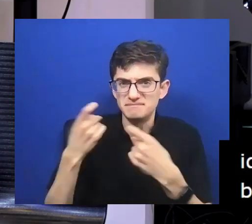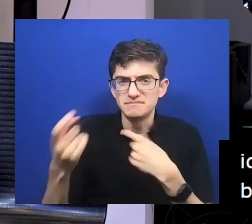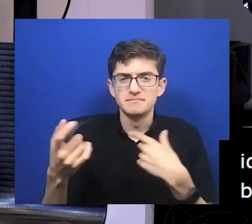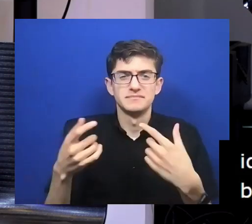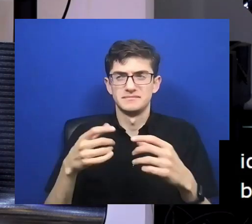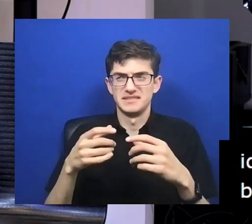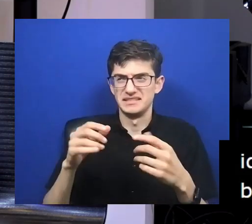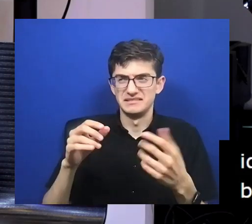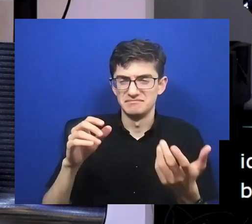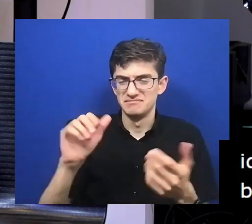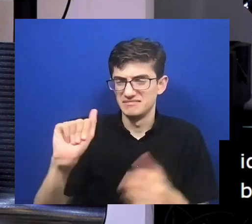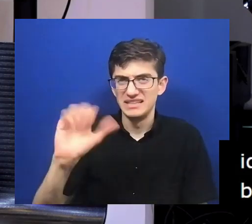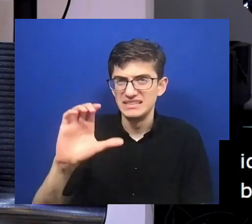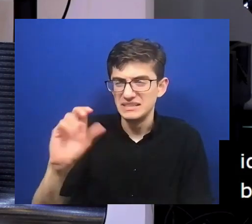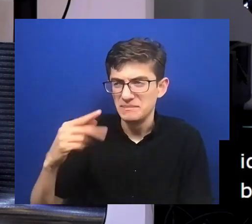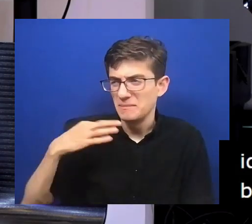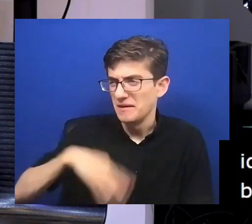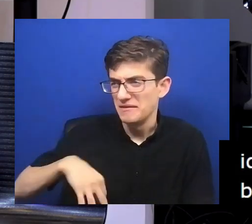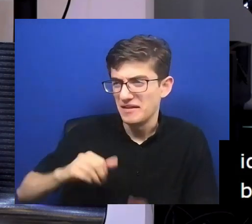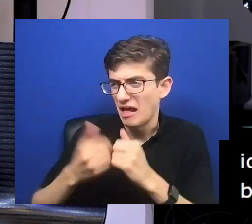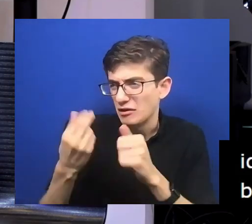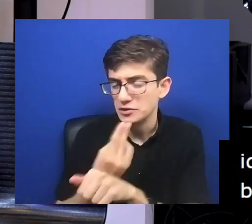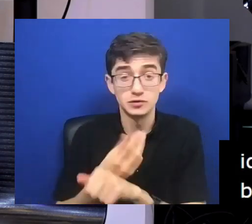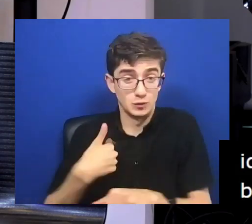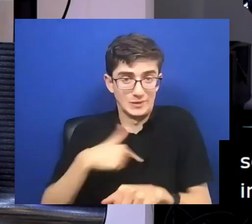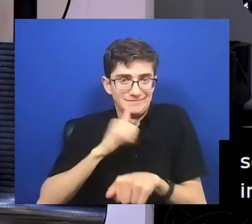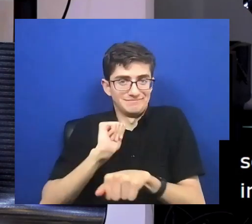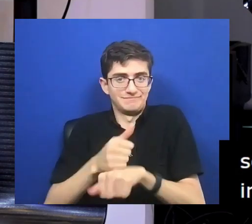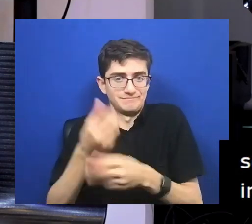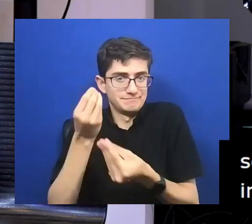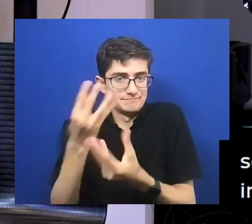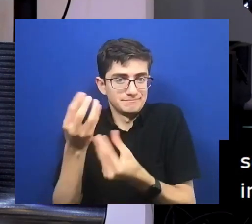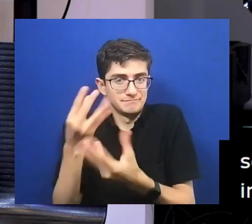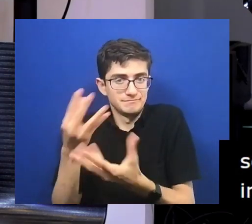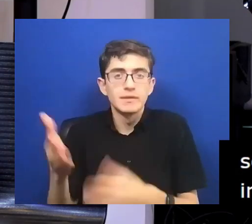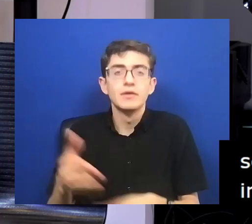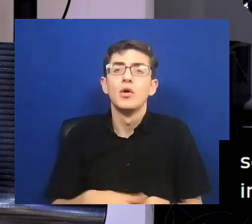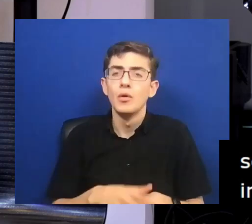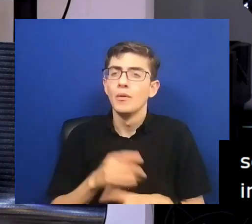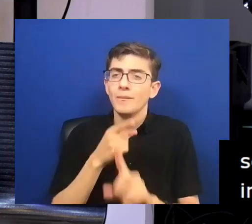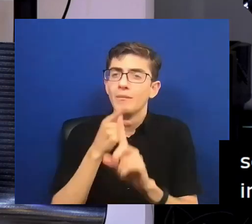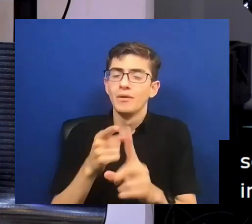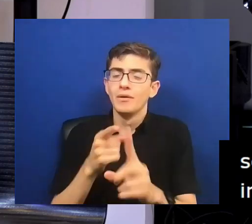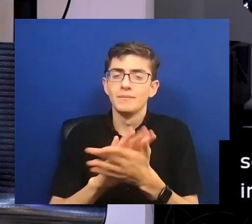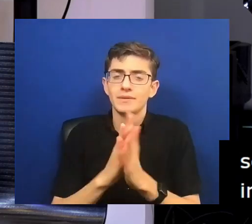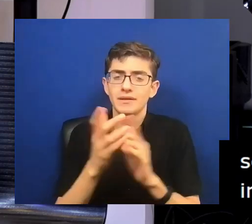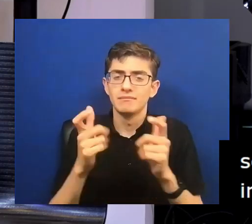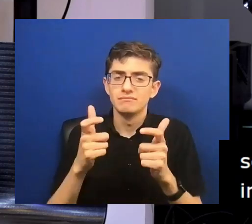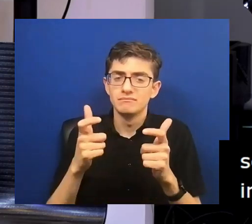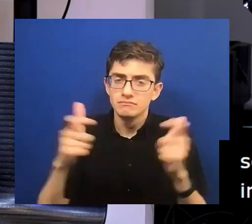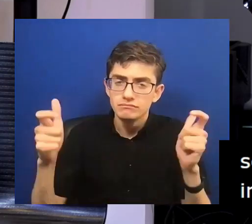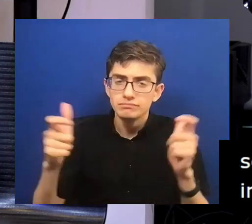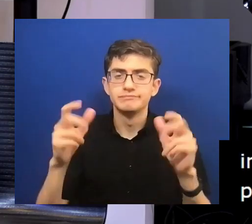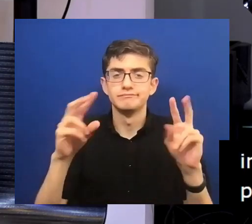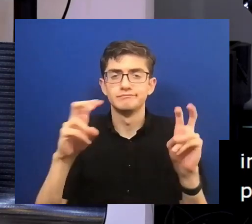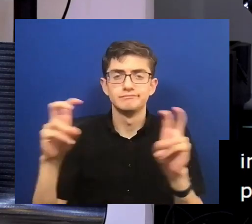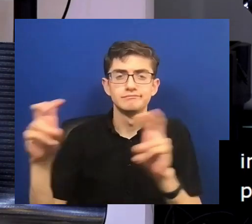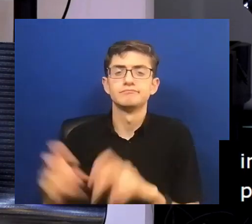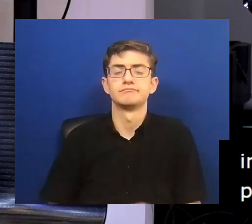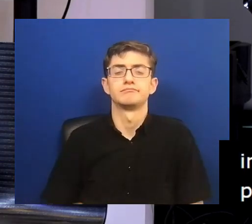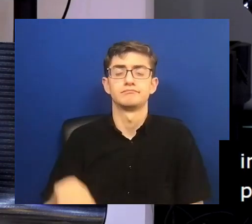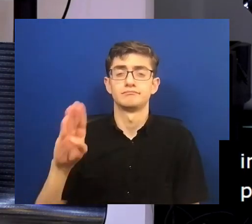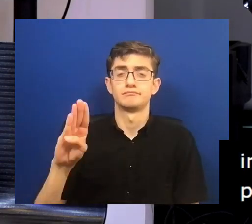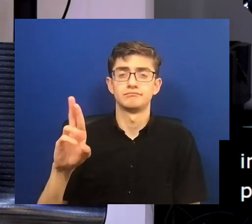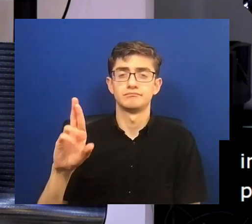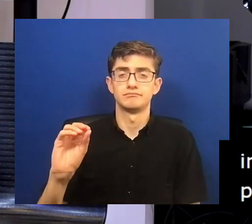about the ACP benefit. So this has become a big issue. Broadband equity has become an issue that for